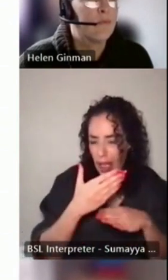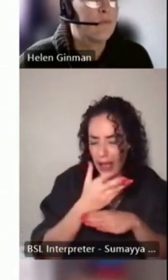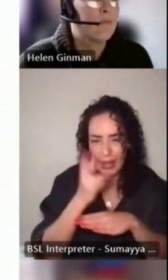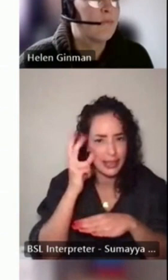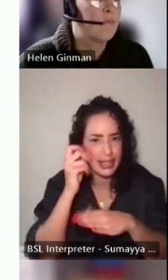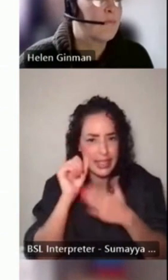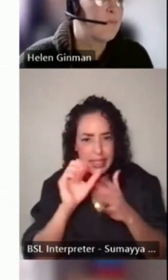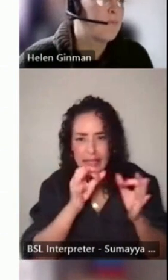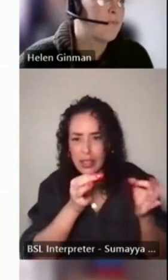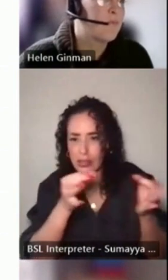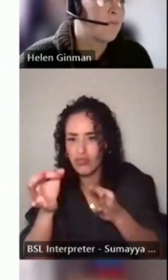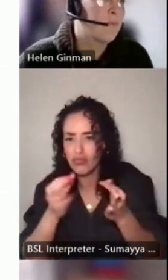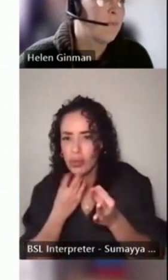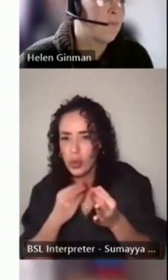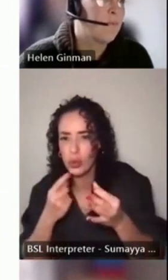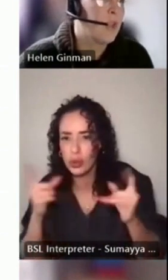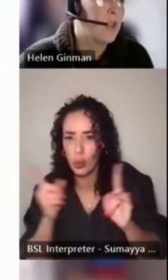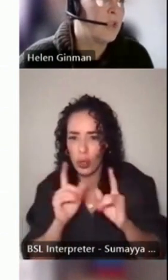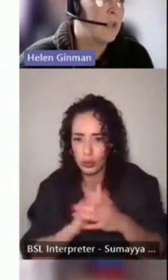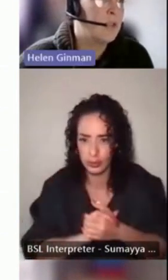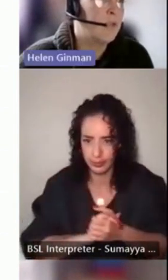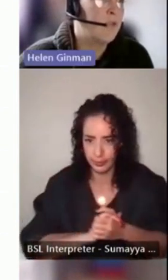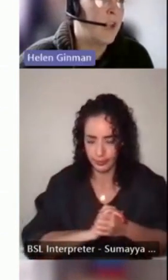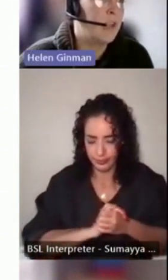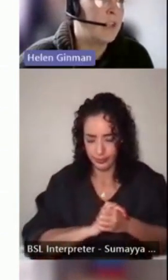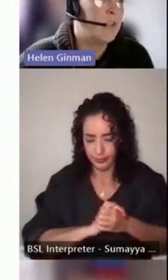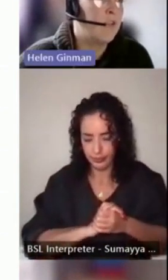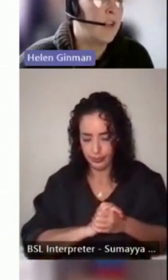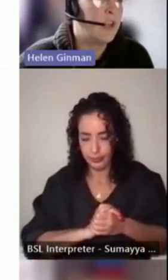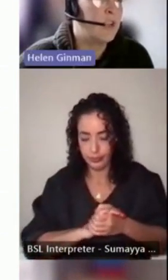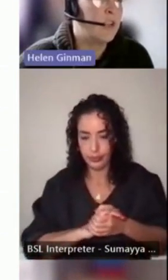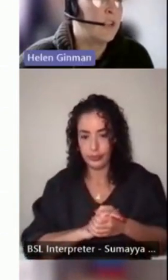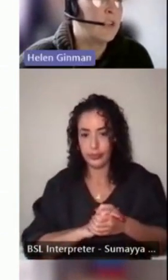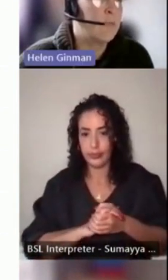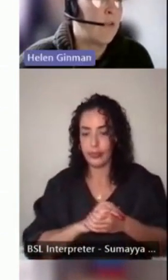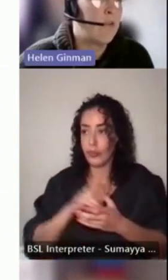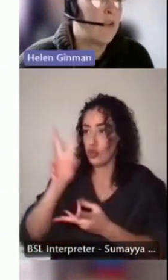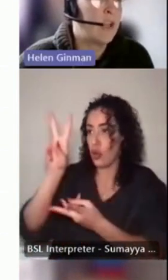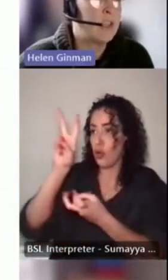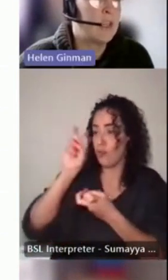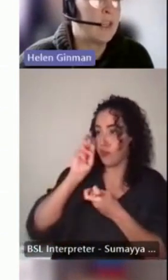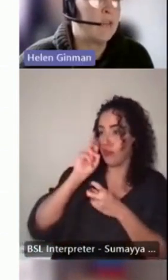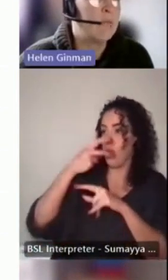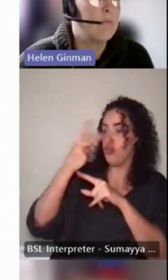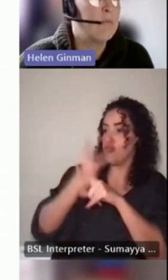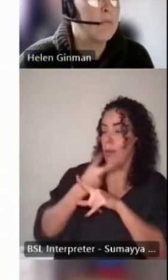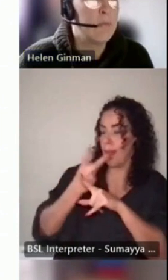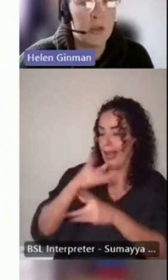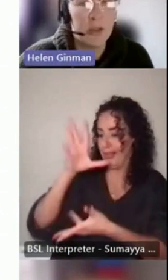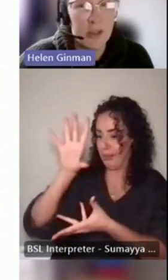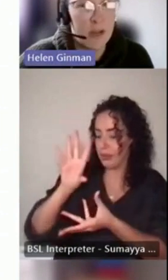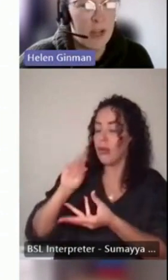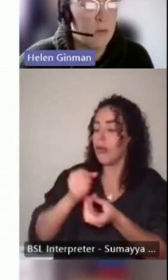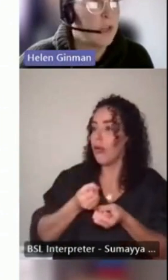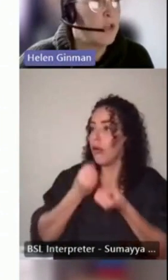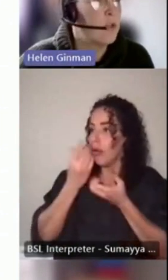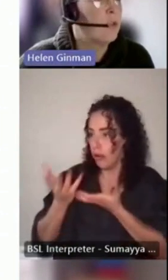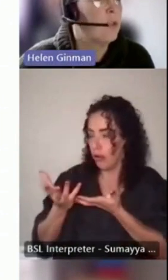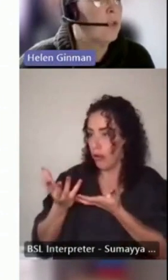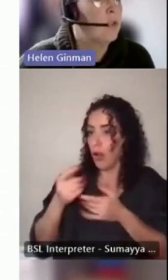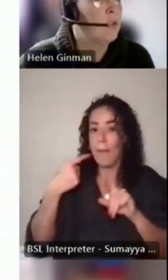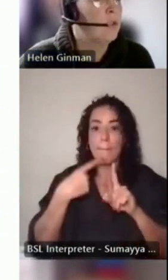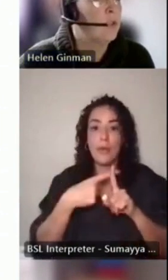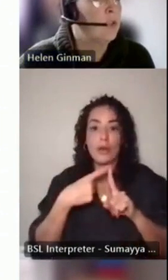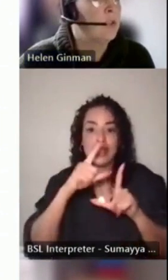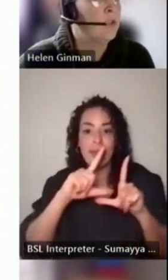were used? So there was reflections, paraphrasing, positive